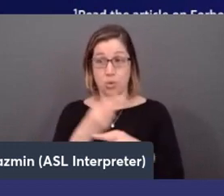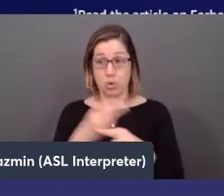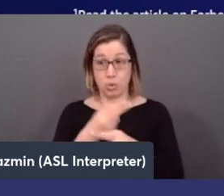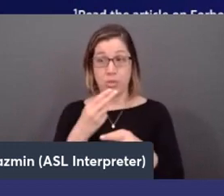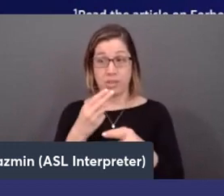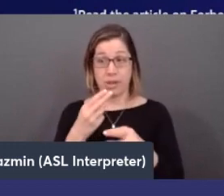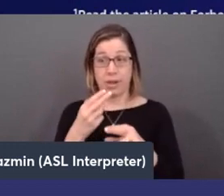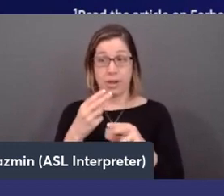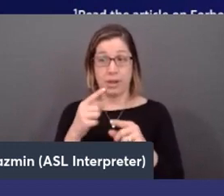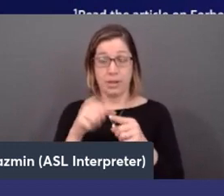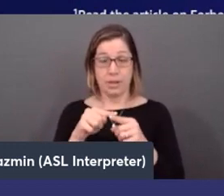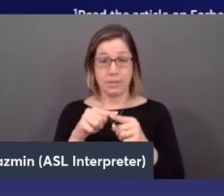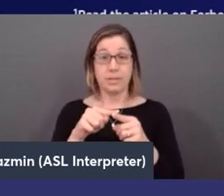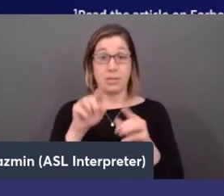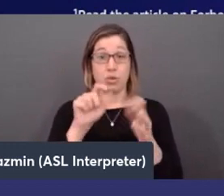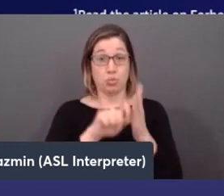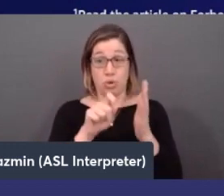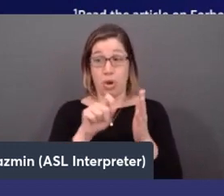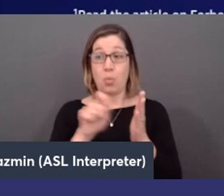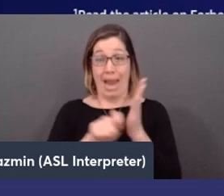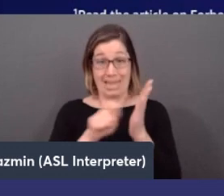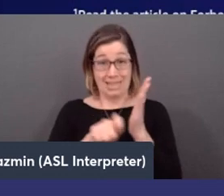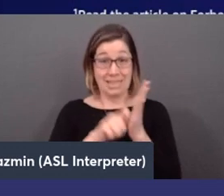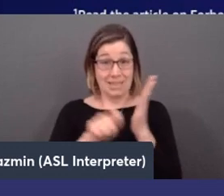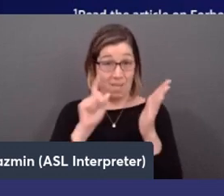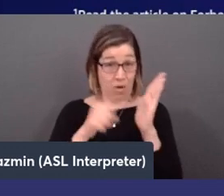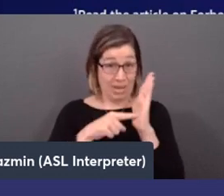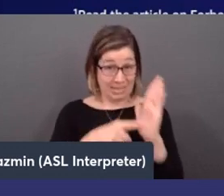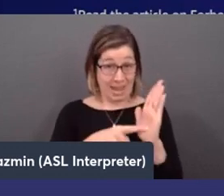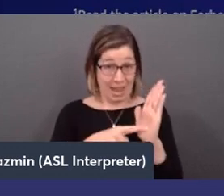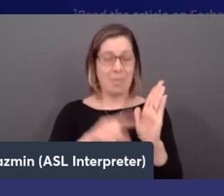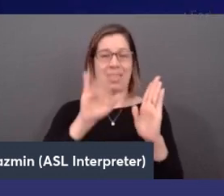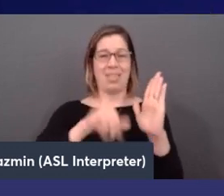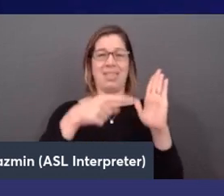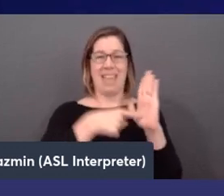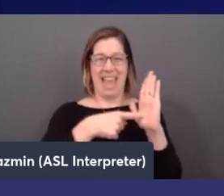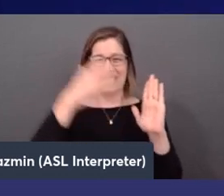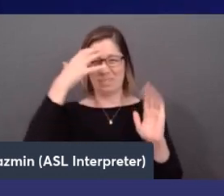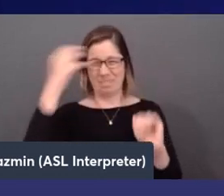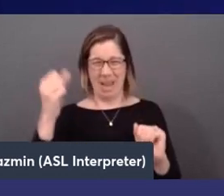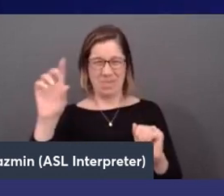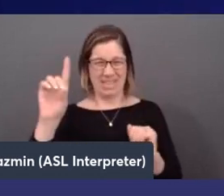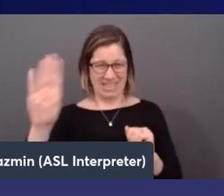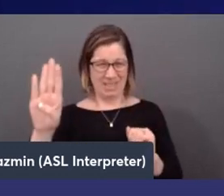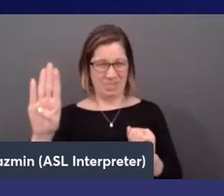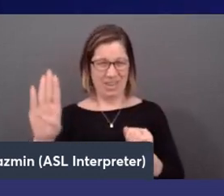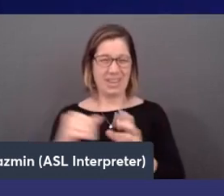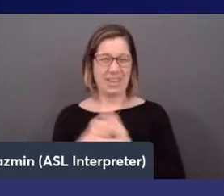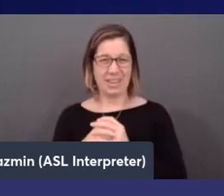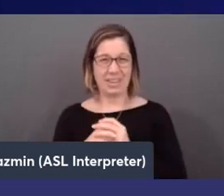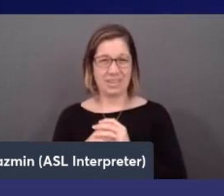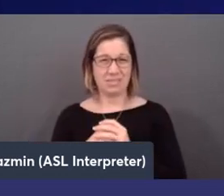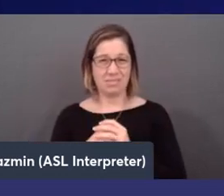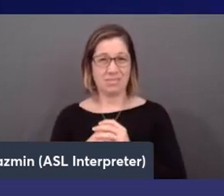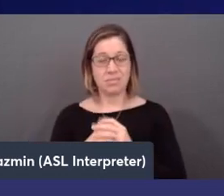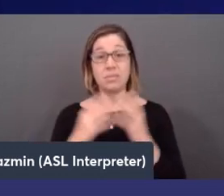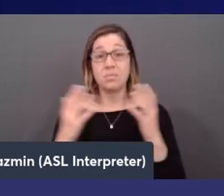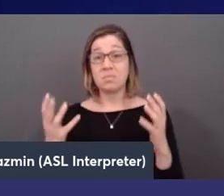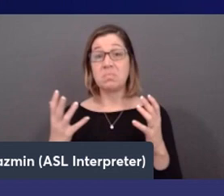what we have in-memory database, MemoryDB. And we like to see